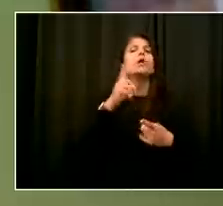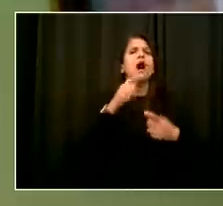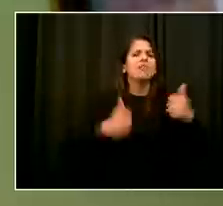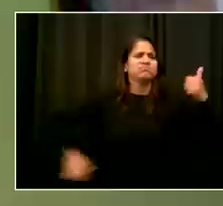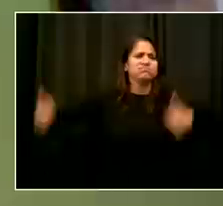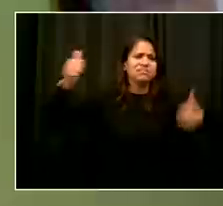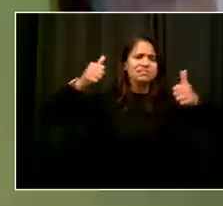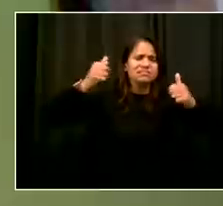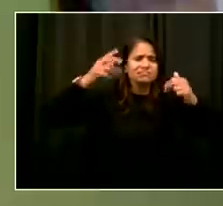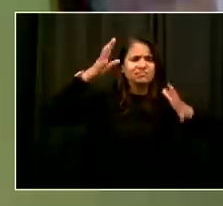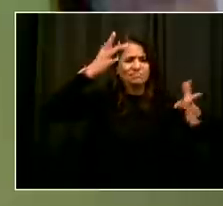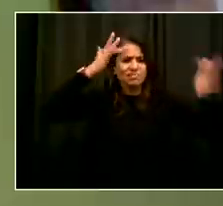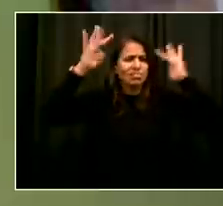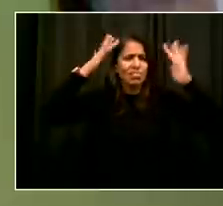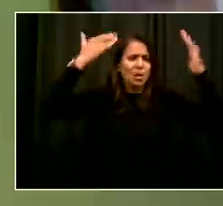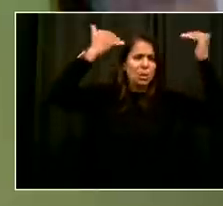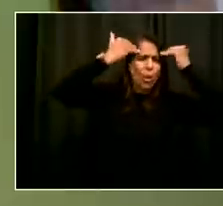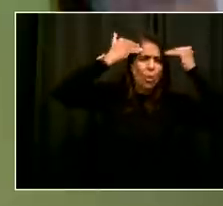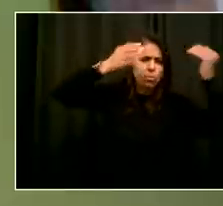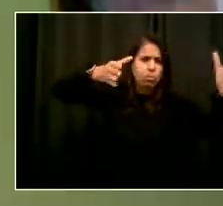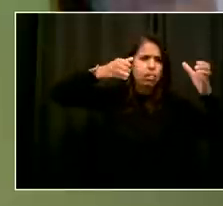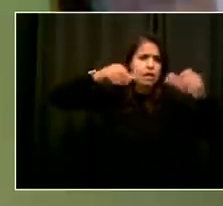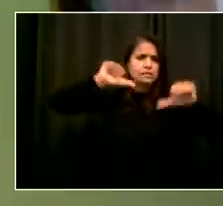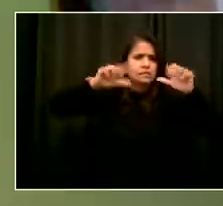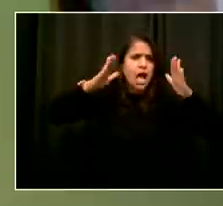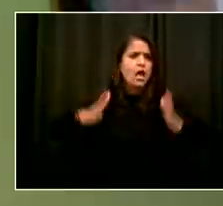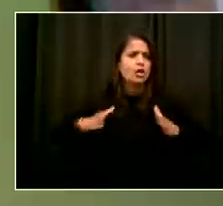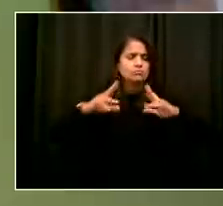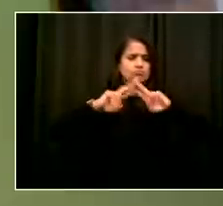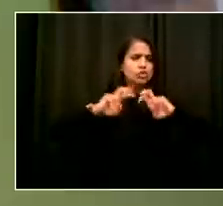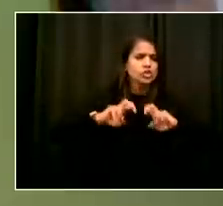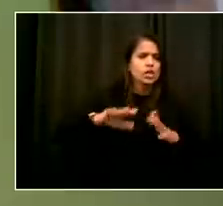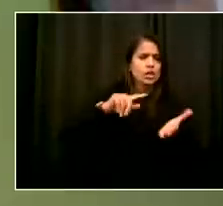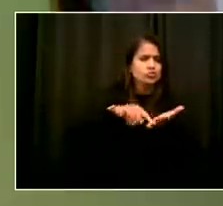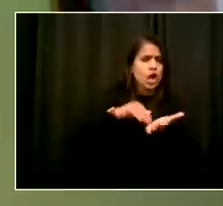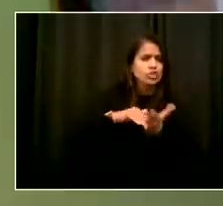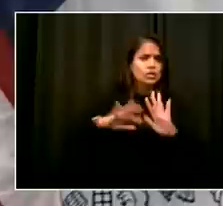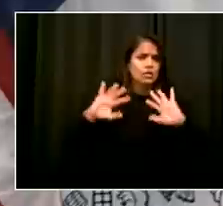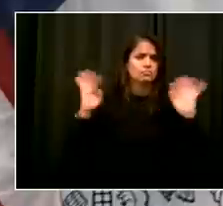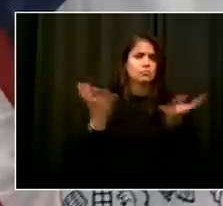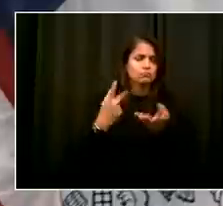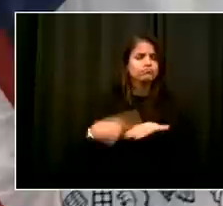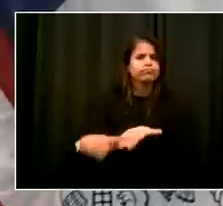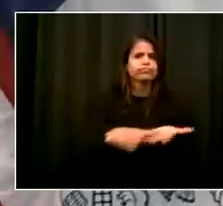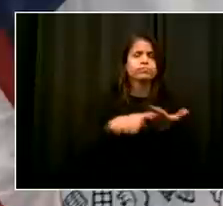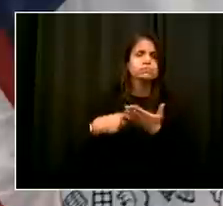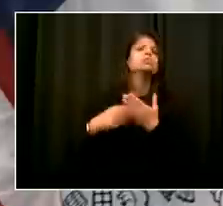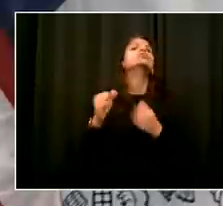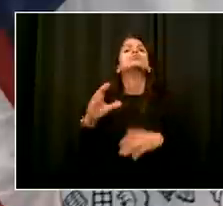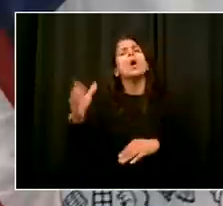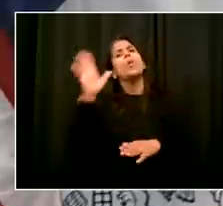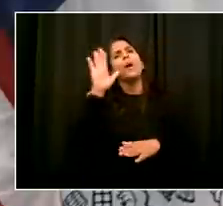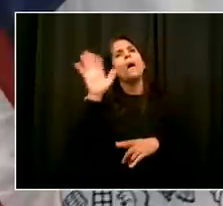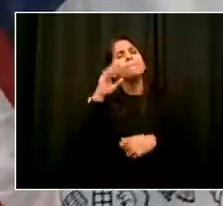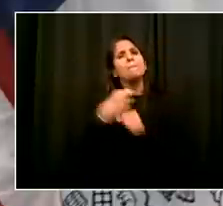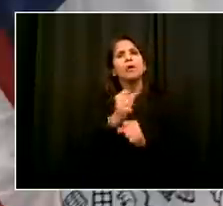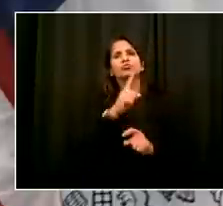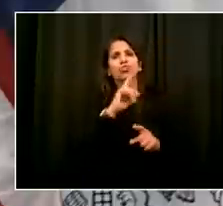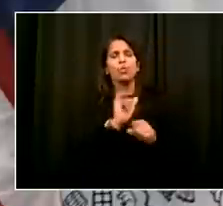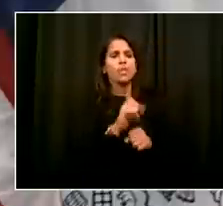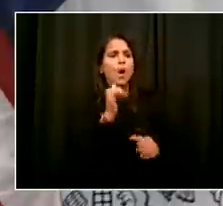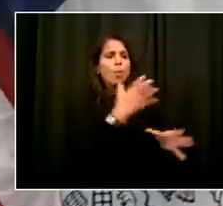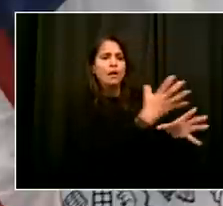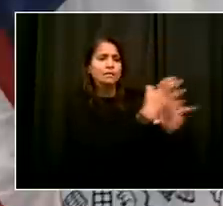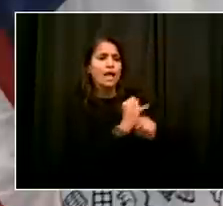that New York City not only gets the vaccine, but distributes it as quickly as possible. Thank you very much. Everyone, as we conclude, look, I'm